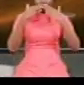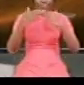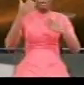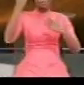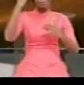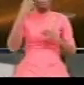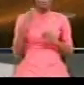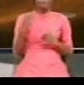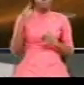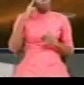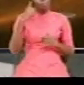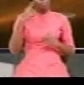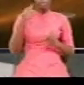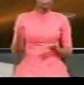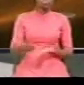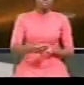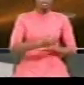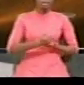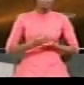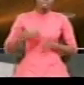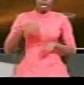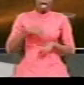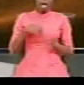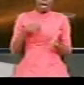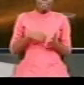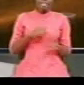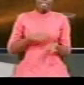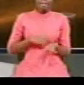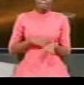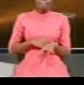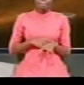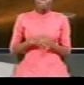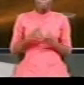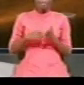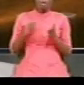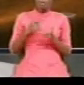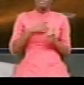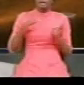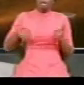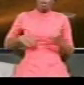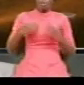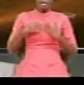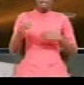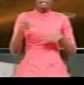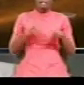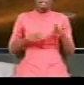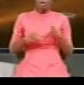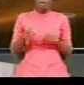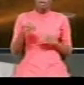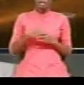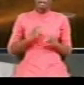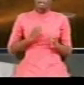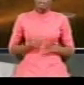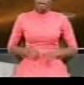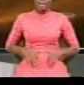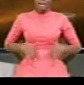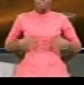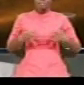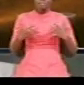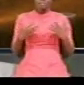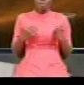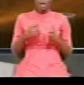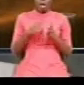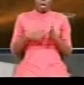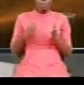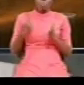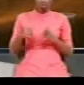for the gathering at this time, what the Lord has done in each of our lives, what